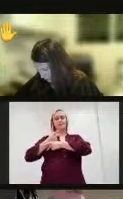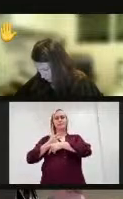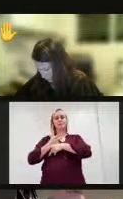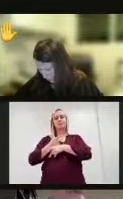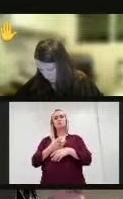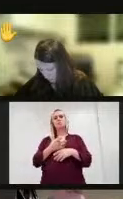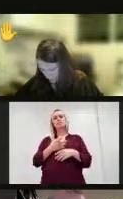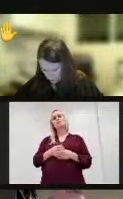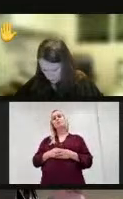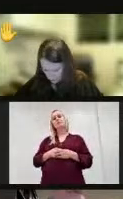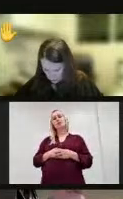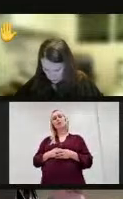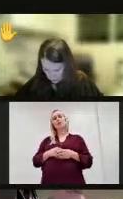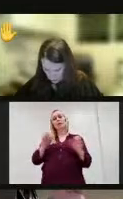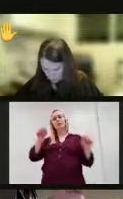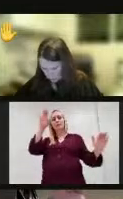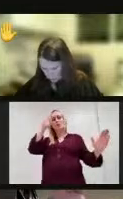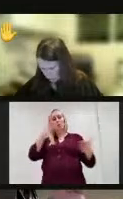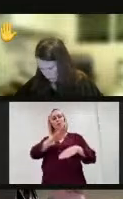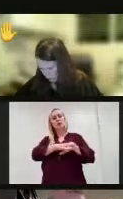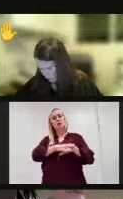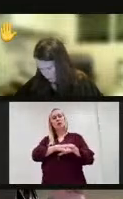families who's so